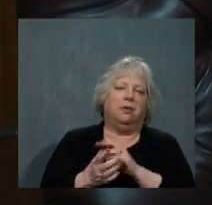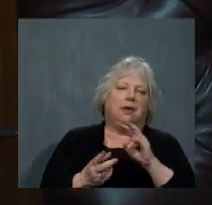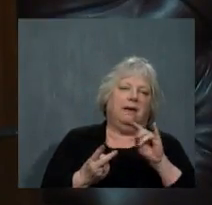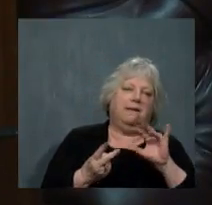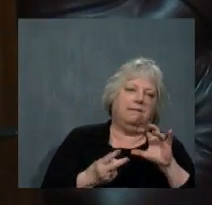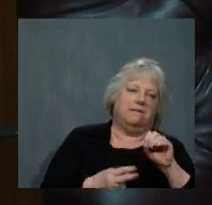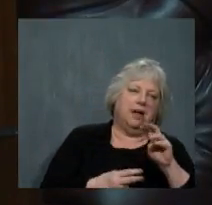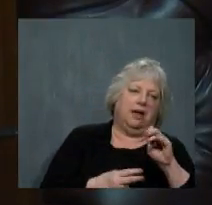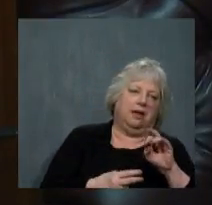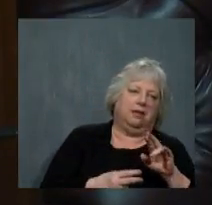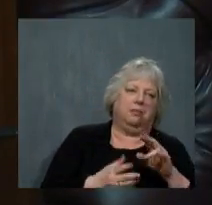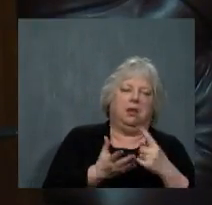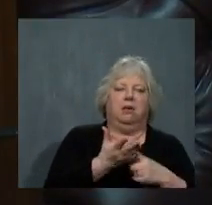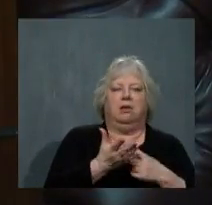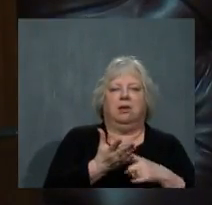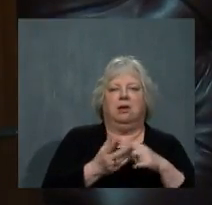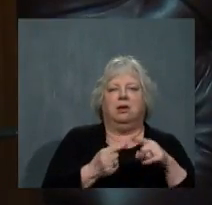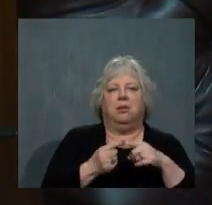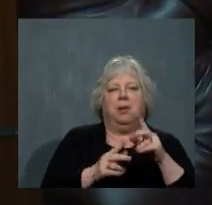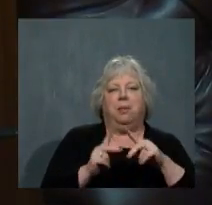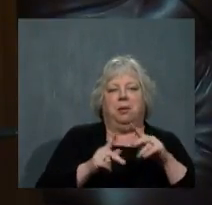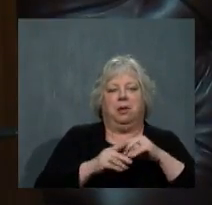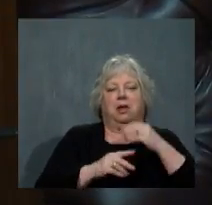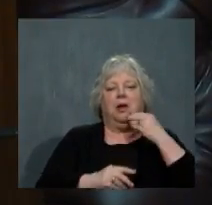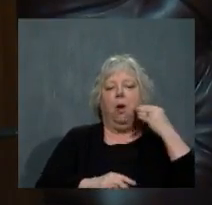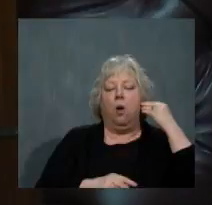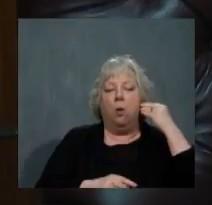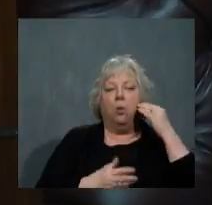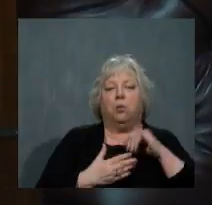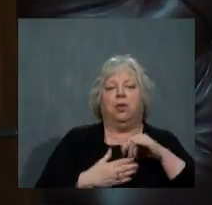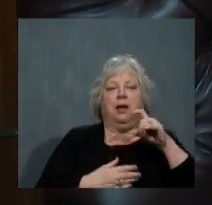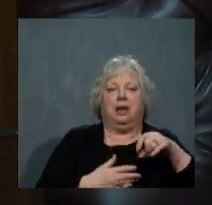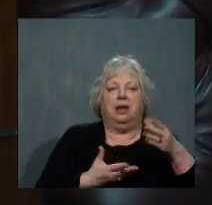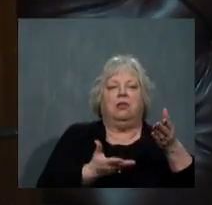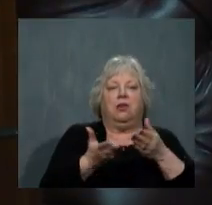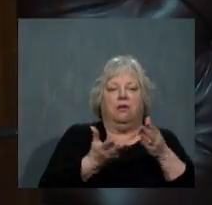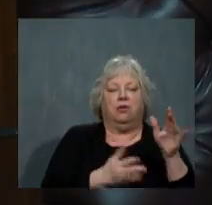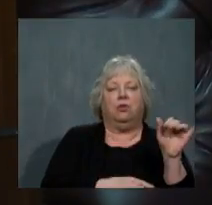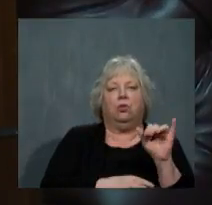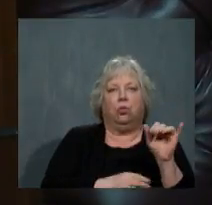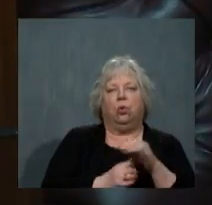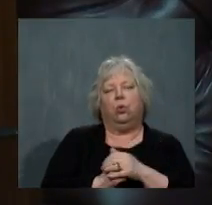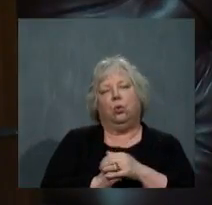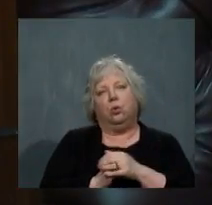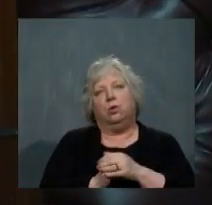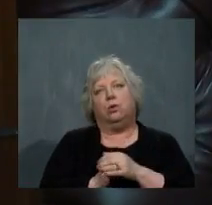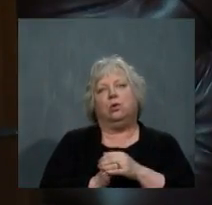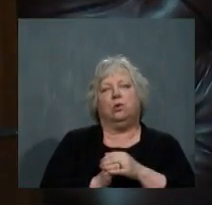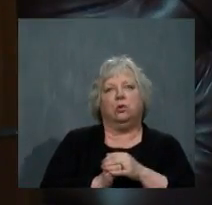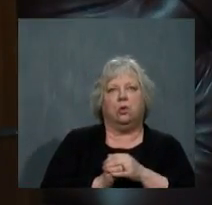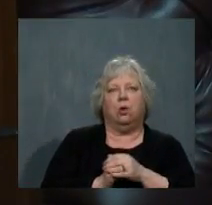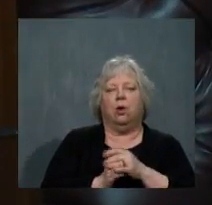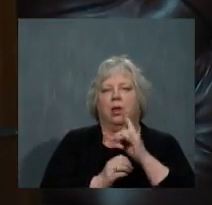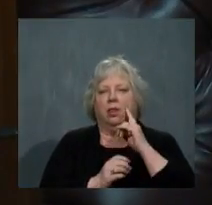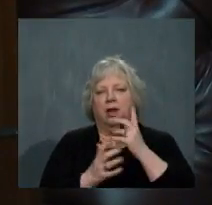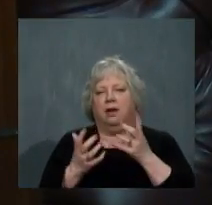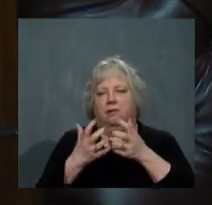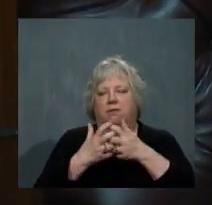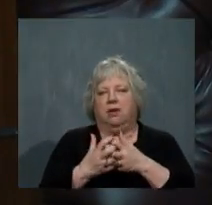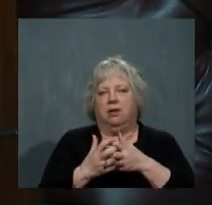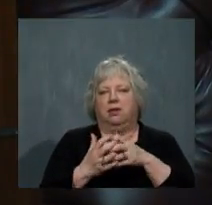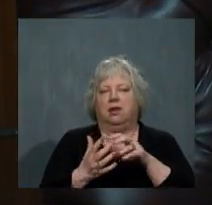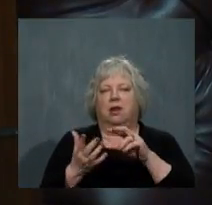Vice Mayor talked about there are people in homes that needed services as well. So I think it fits that